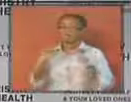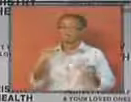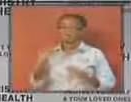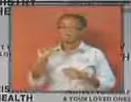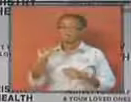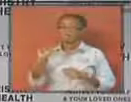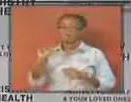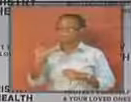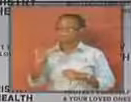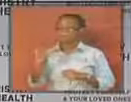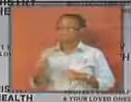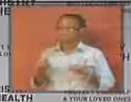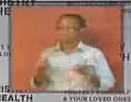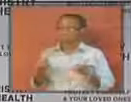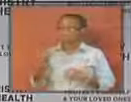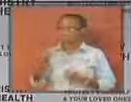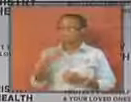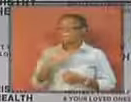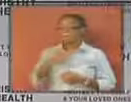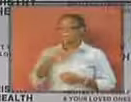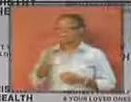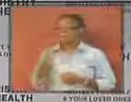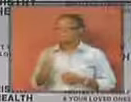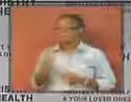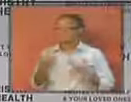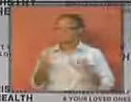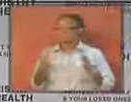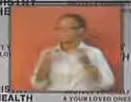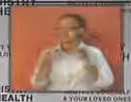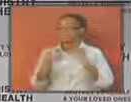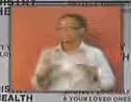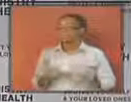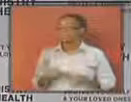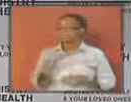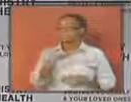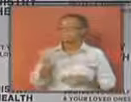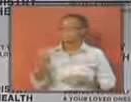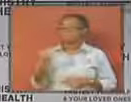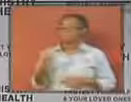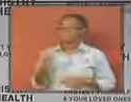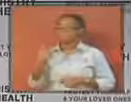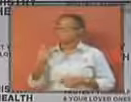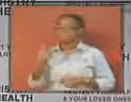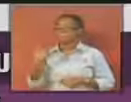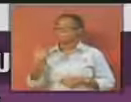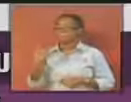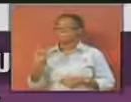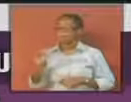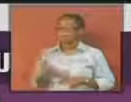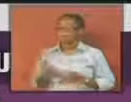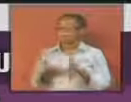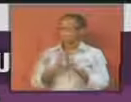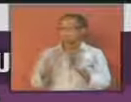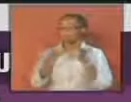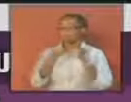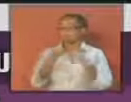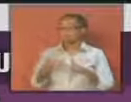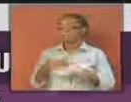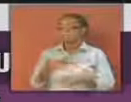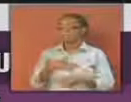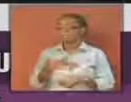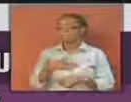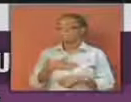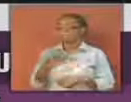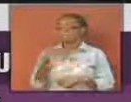answered, and the other one I have, probably CMO can answer this one. The World Health Organization last week approved